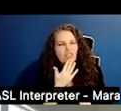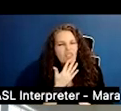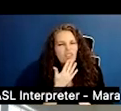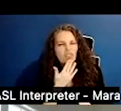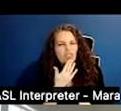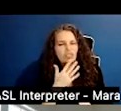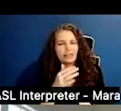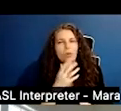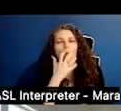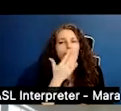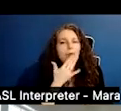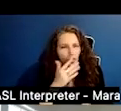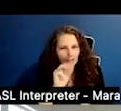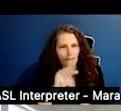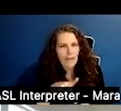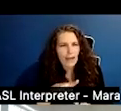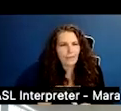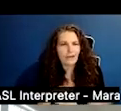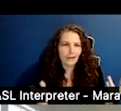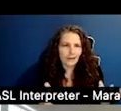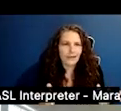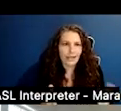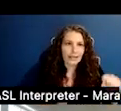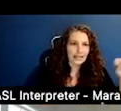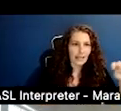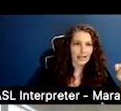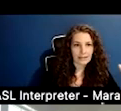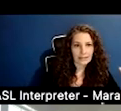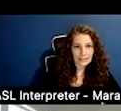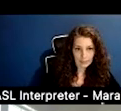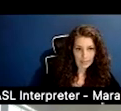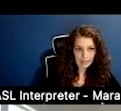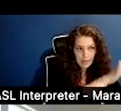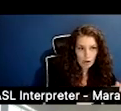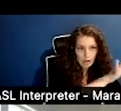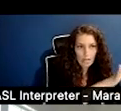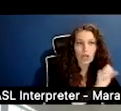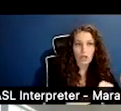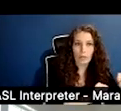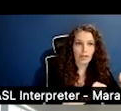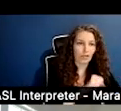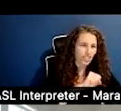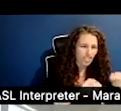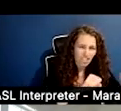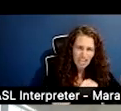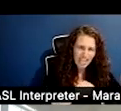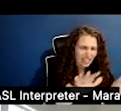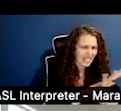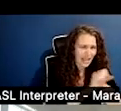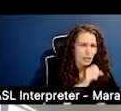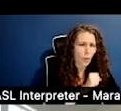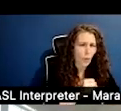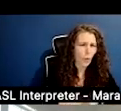areas of the San Simeon earthquake, you could have had enough shaking to really have significant damage, particularly if you have that older home,